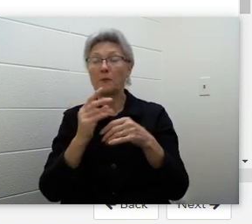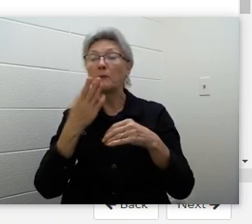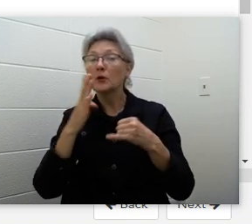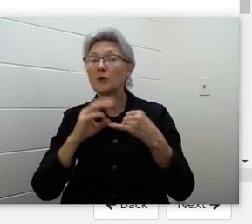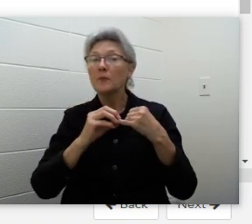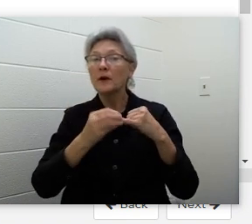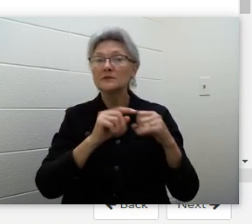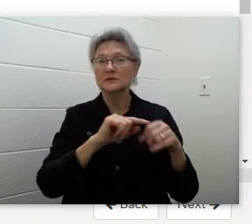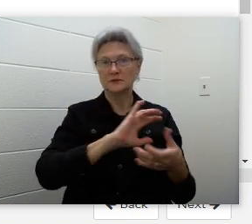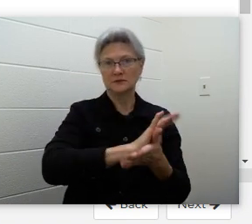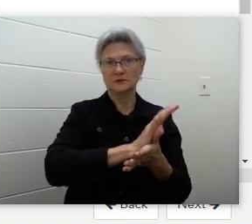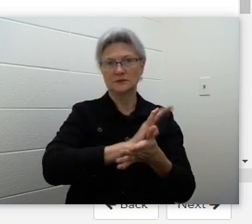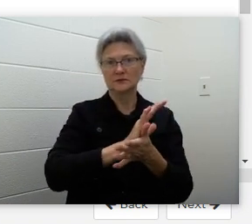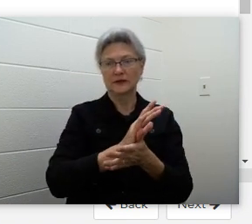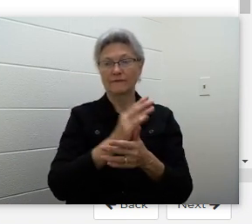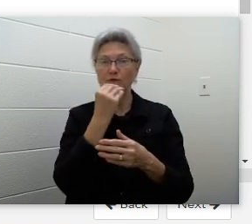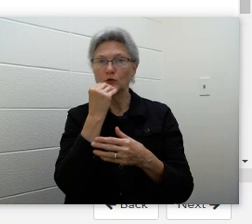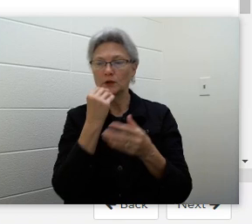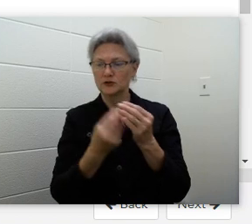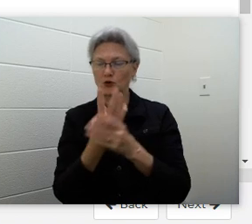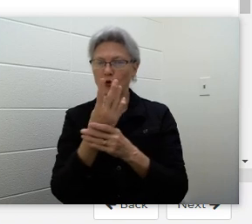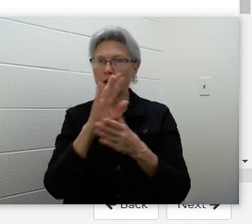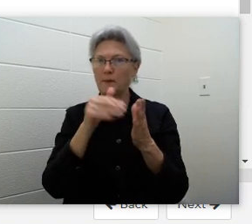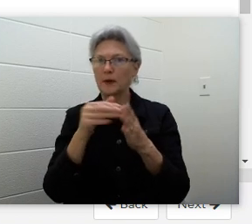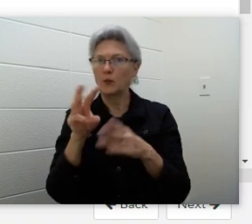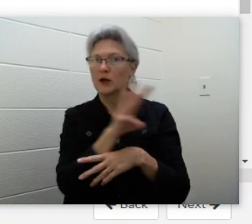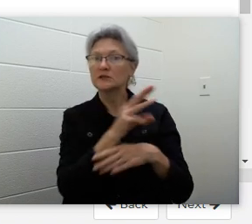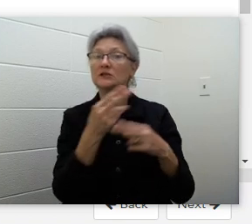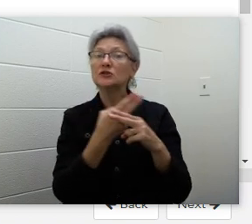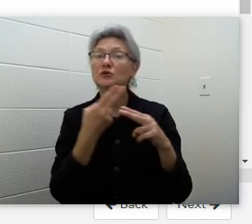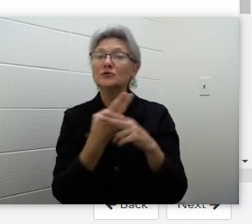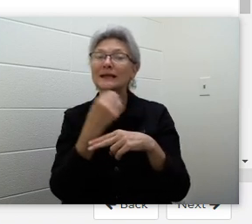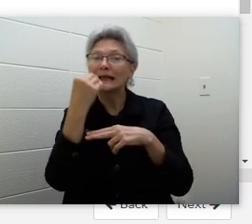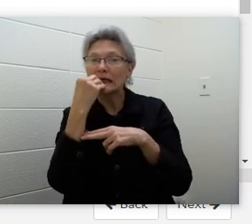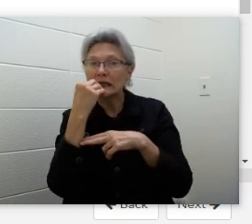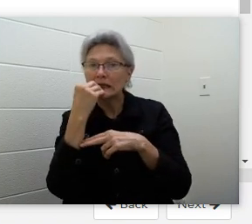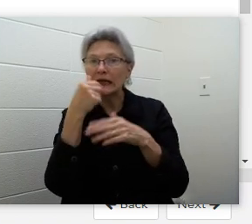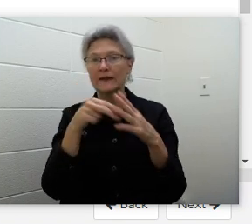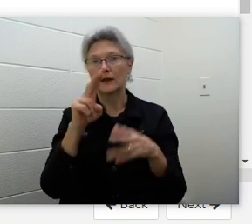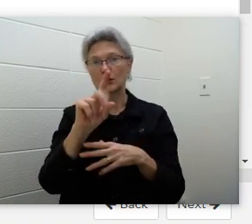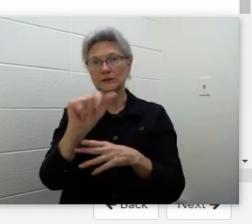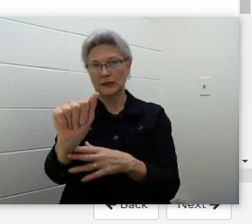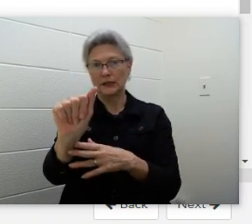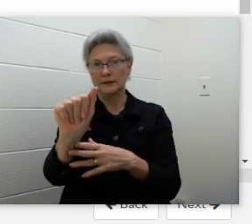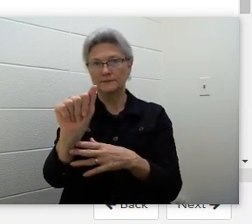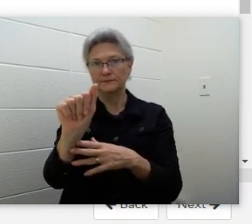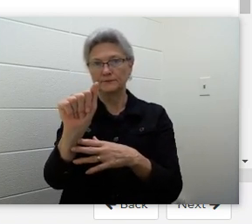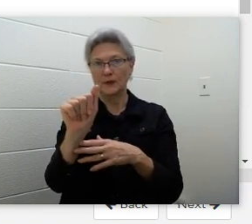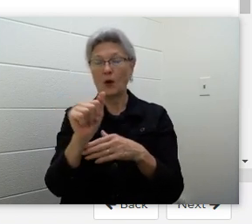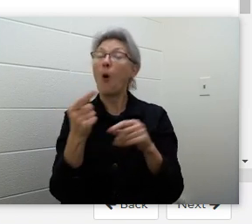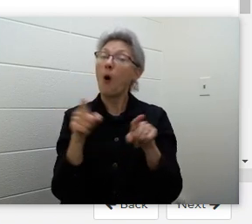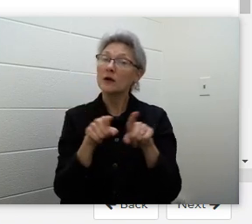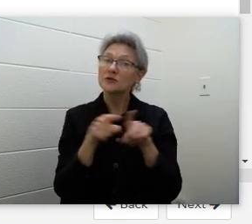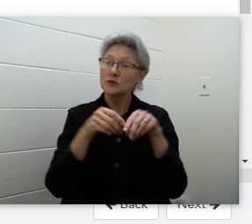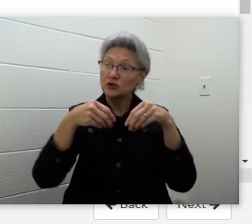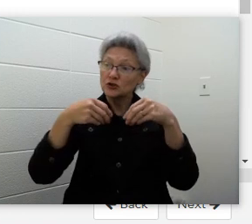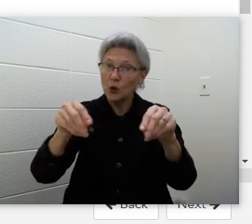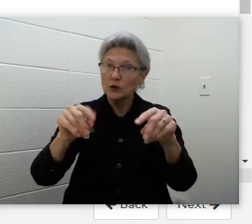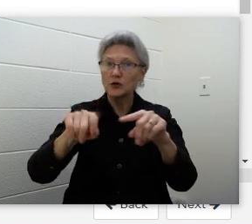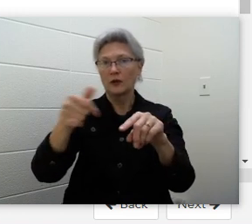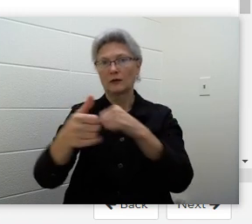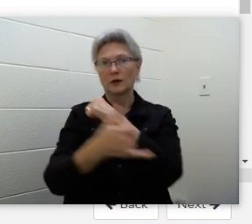cheese. The food that is grown in the Midwest is used and eaten in the United States. It is also sold to